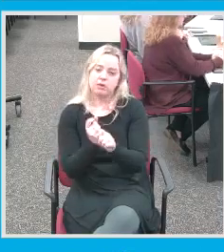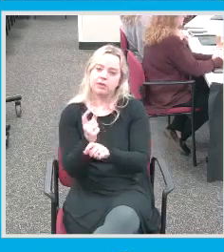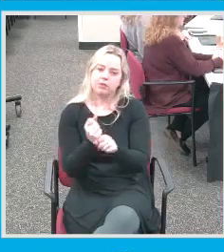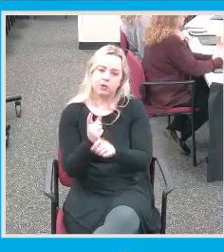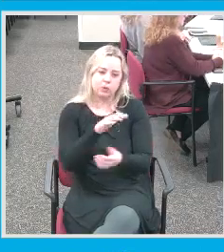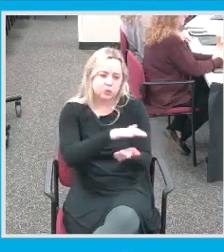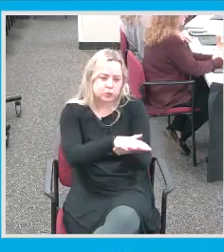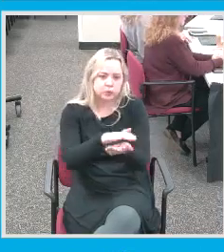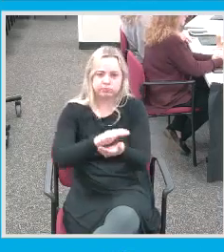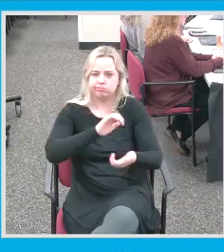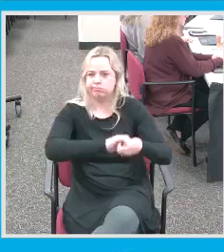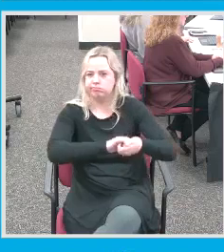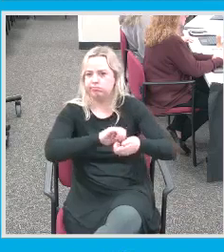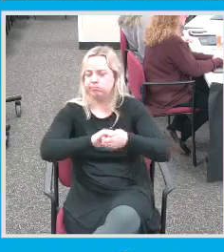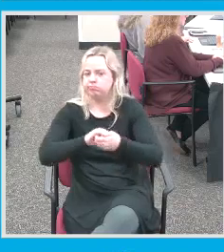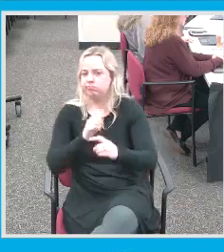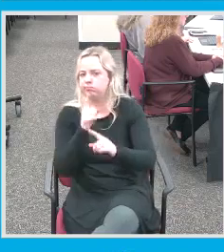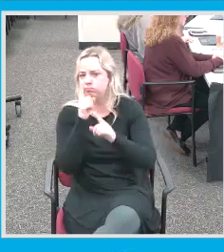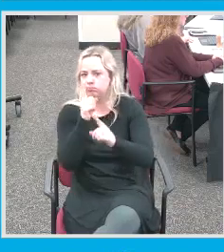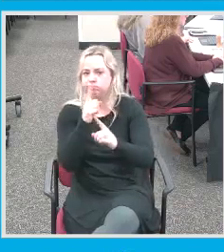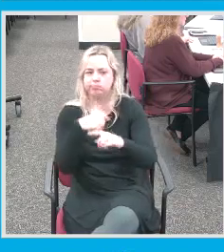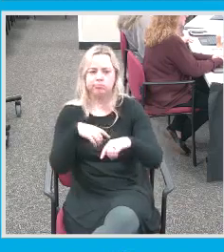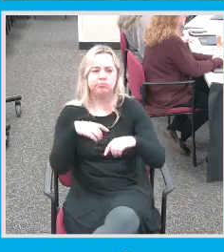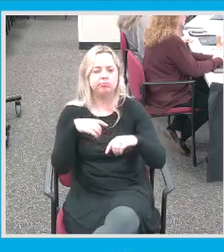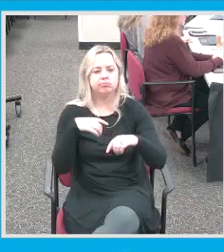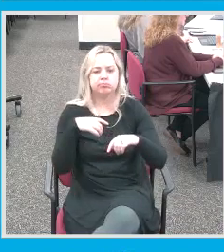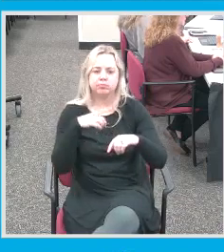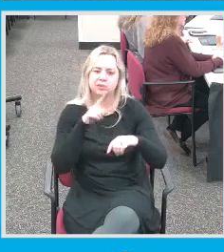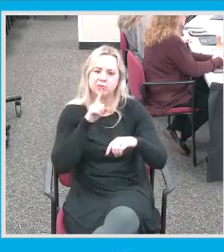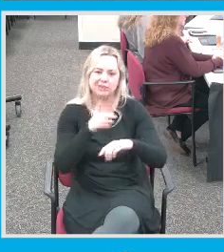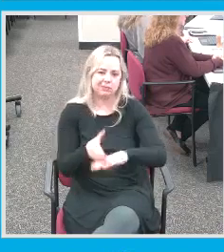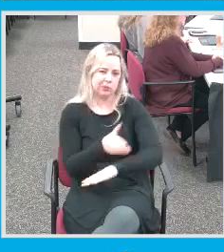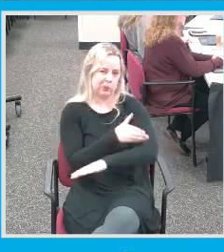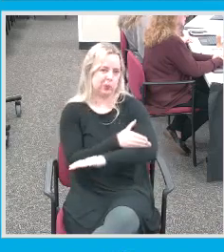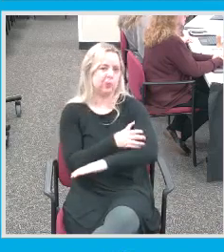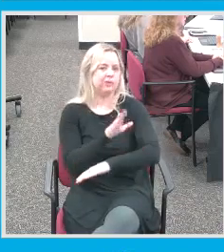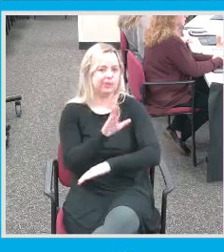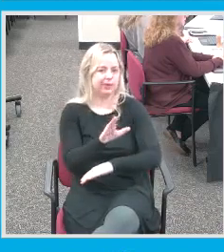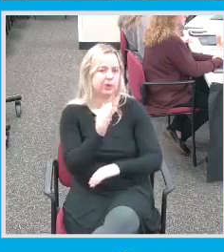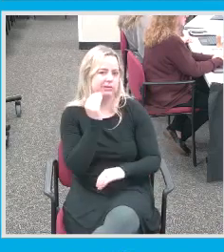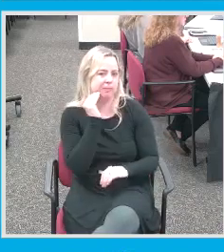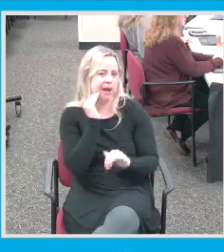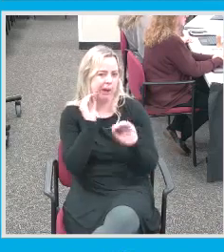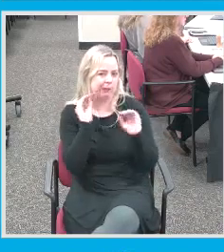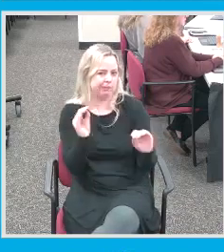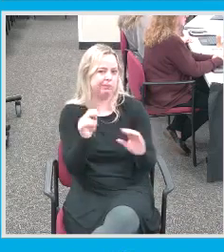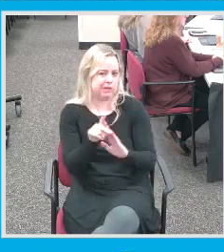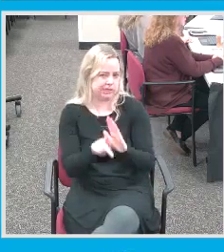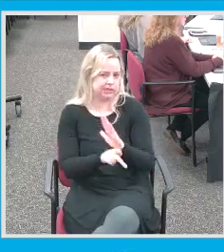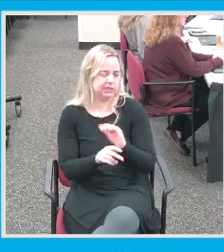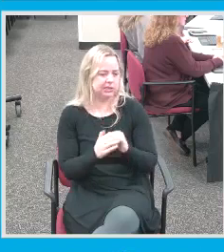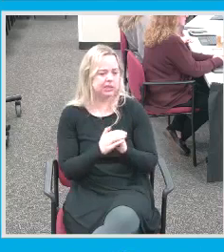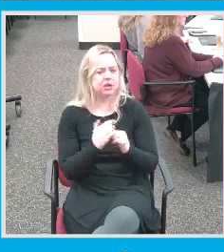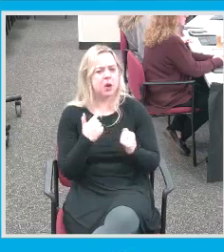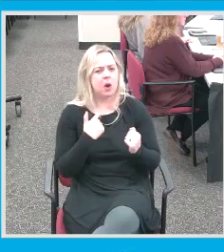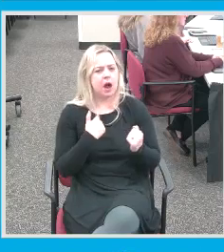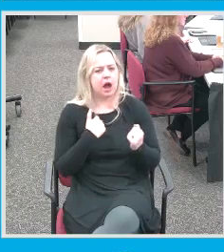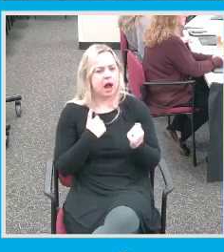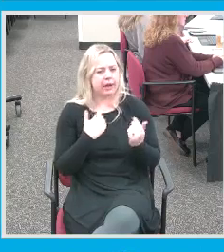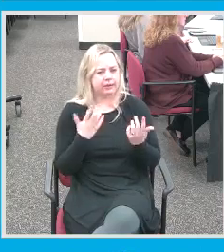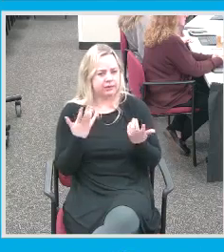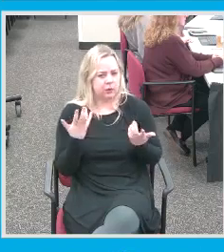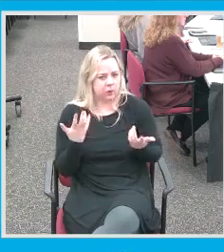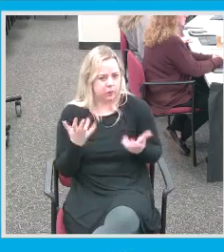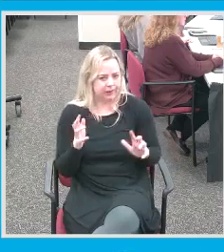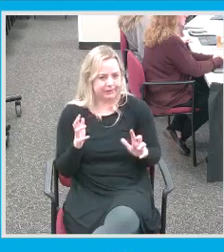schools to strengthen and communicate their tobacco-free policies. And so I don't want to take away from their presentations, but some